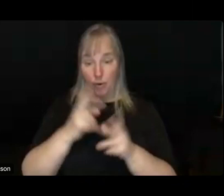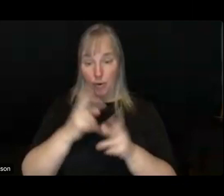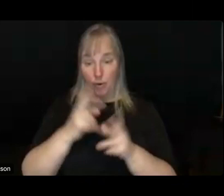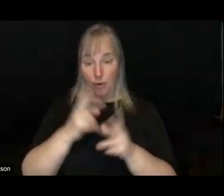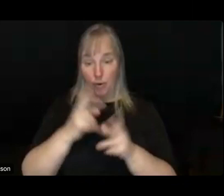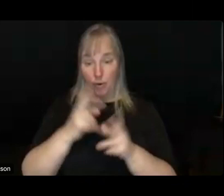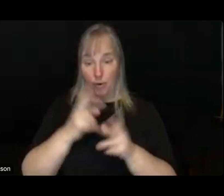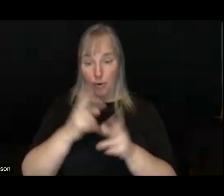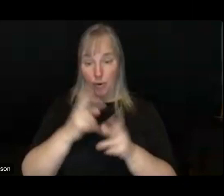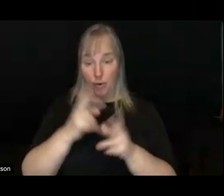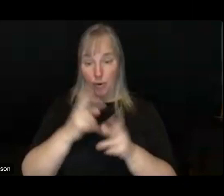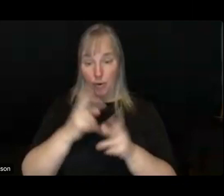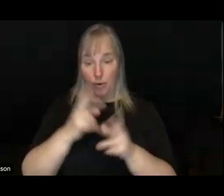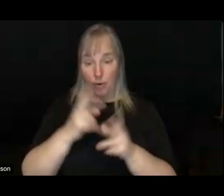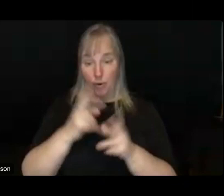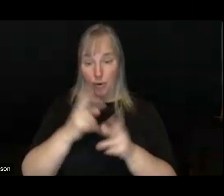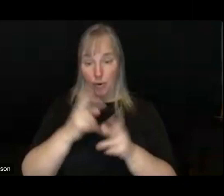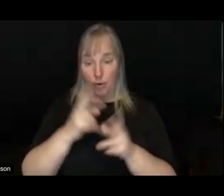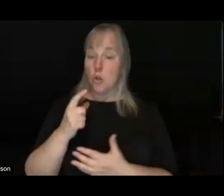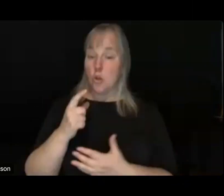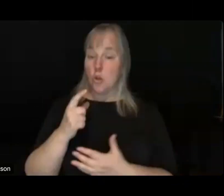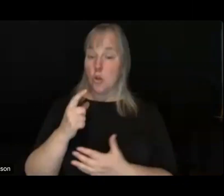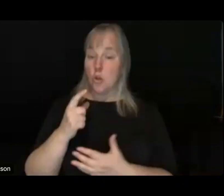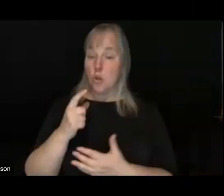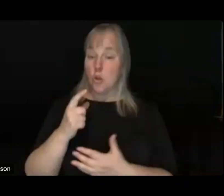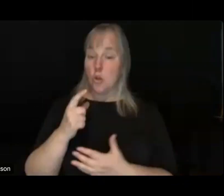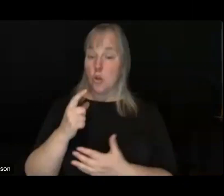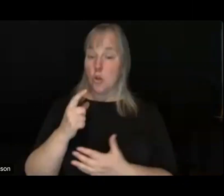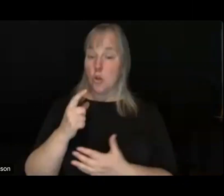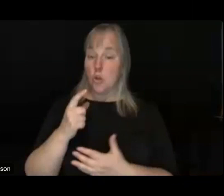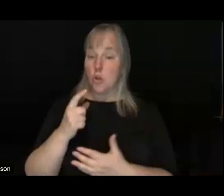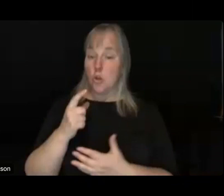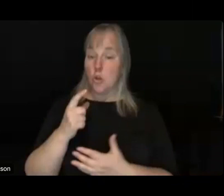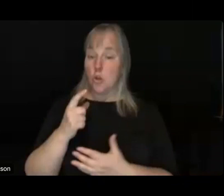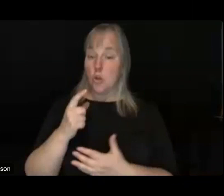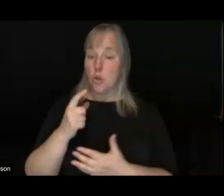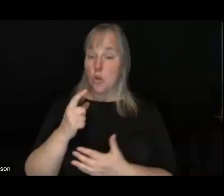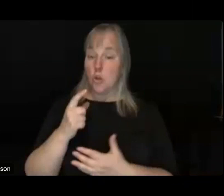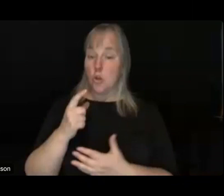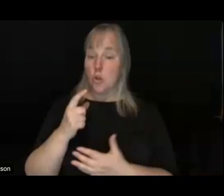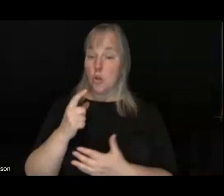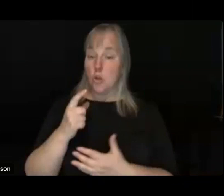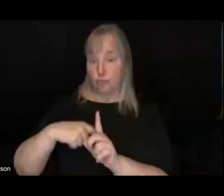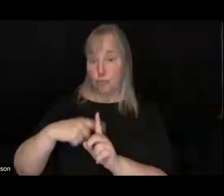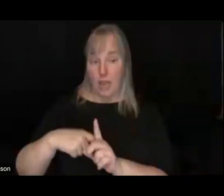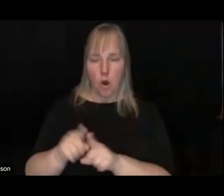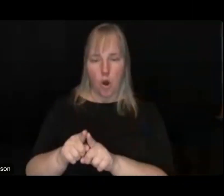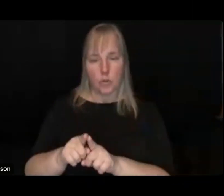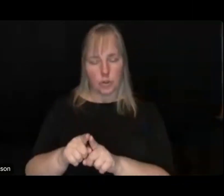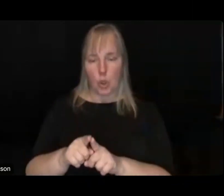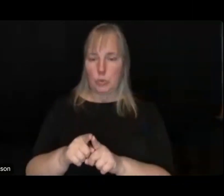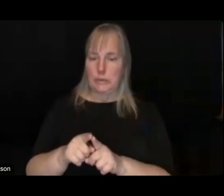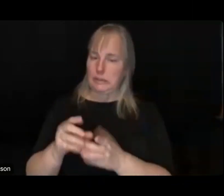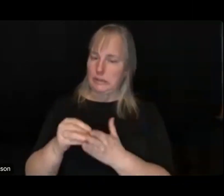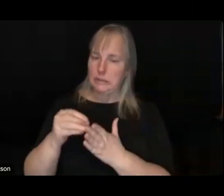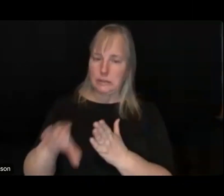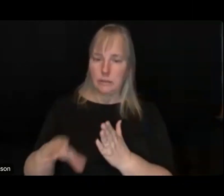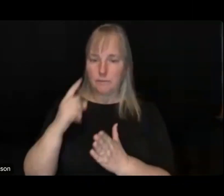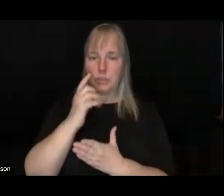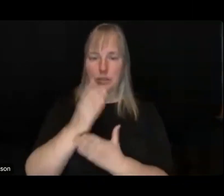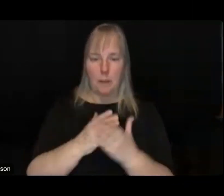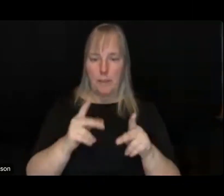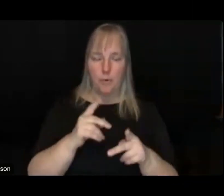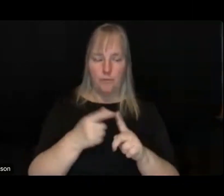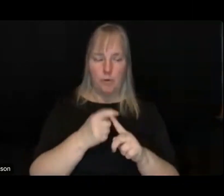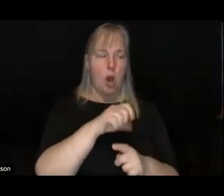real estate, commercial real estate, and rent is also a stretch for some people who may be in other jurisdictions looking to potentially move to Howard